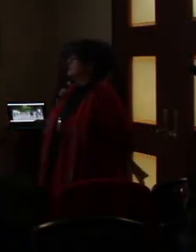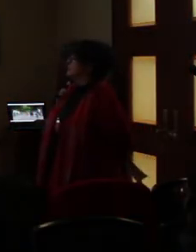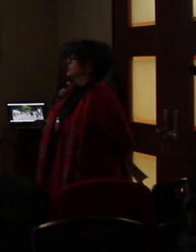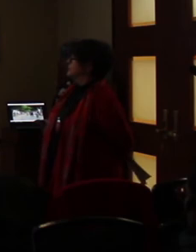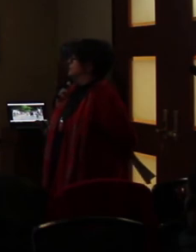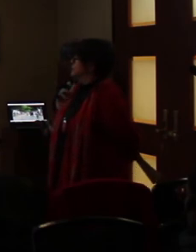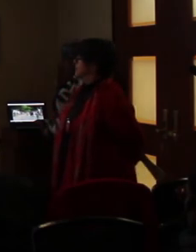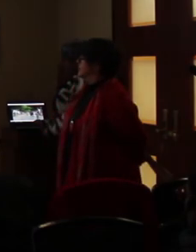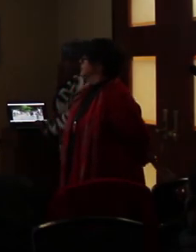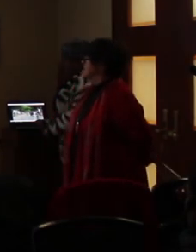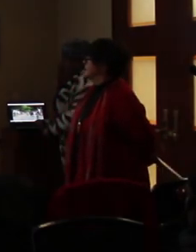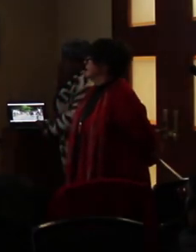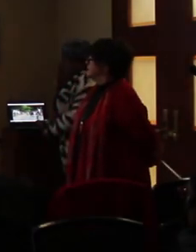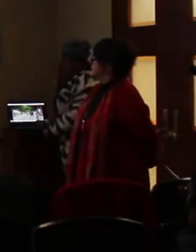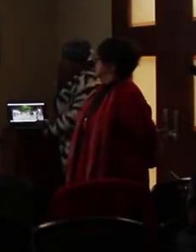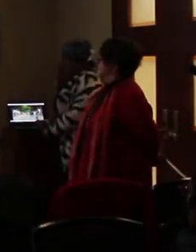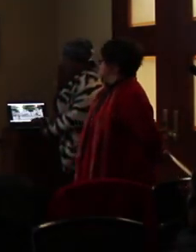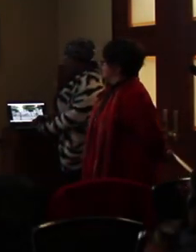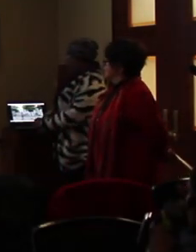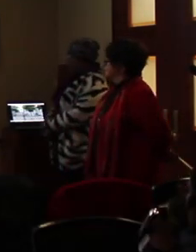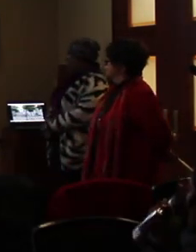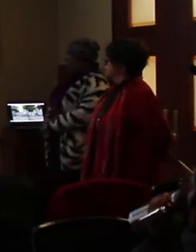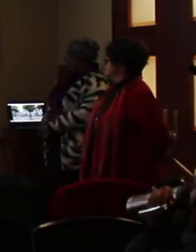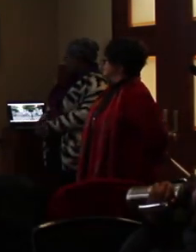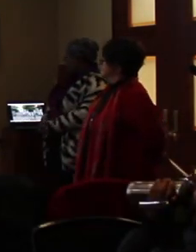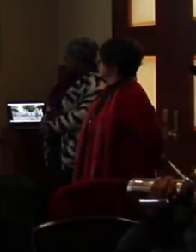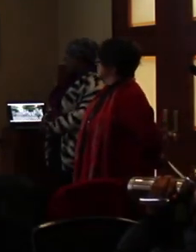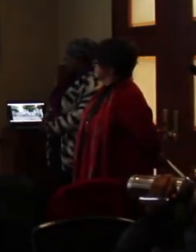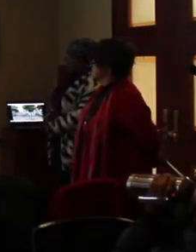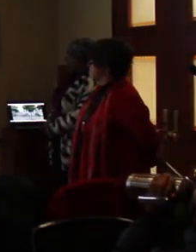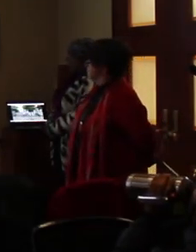His name is Roberto Zurba. Here he comes.